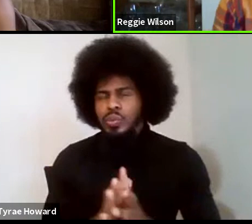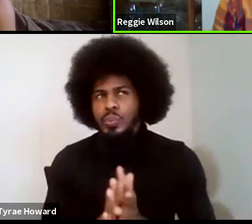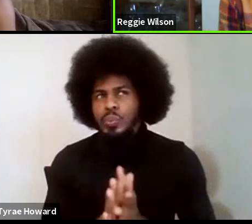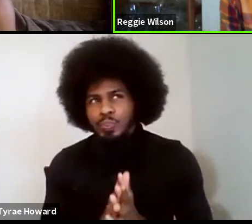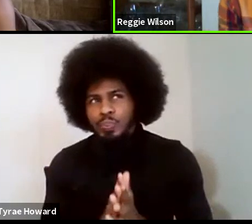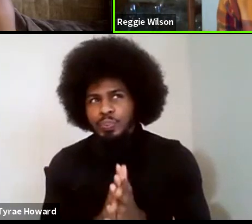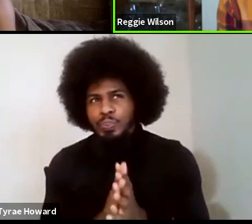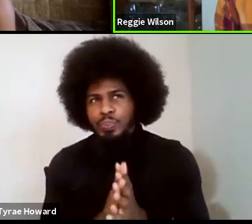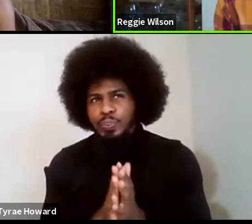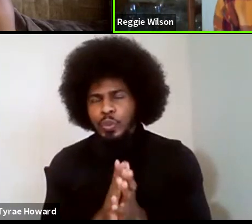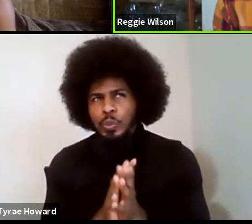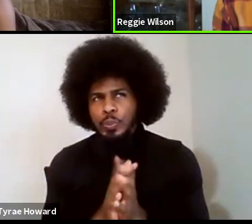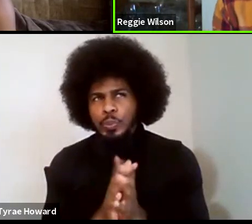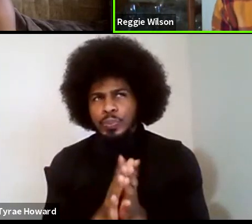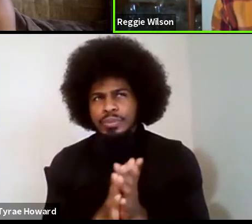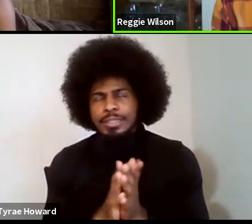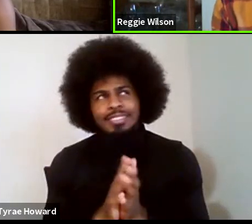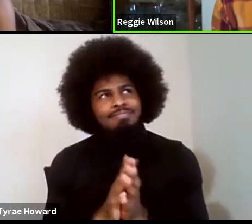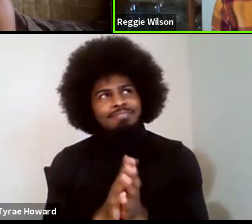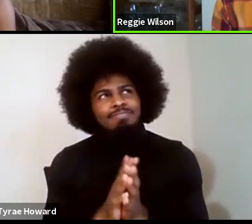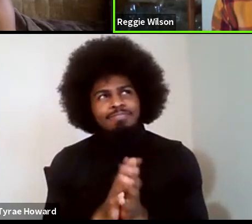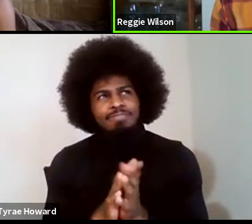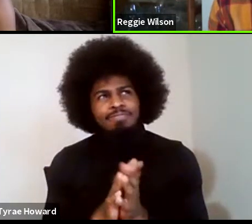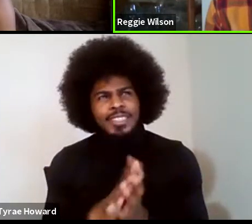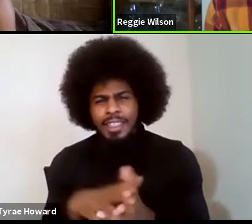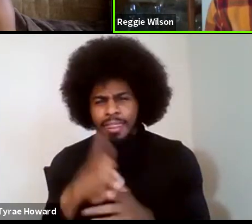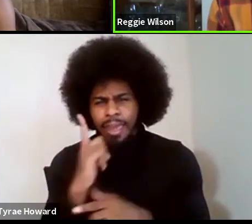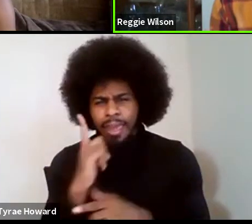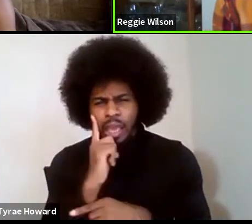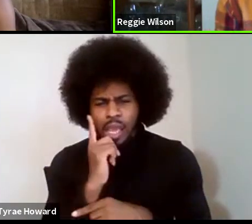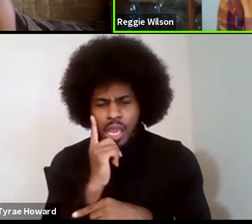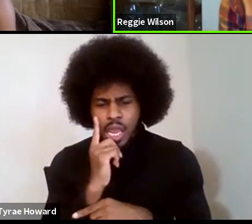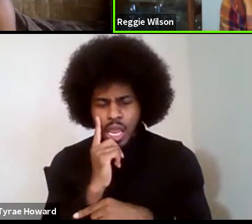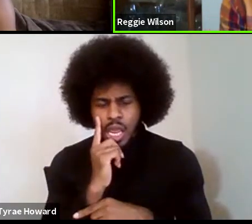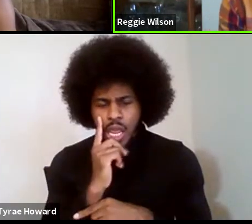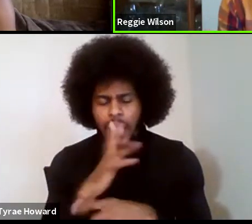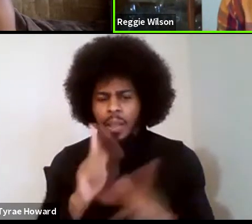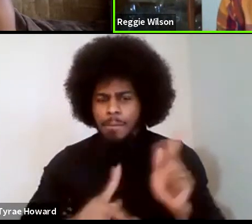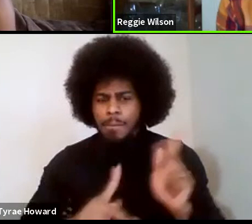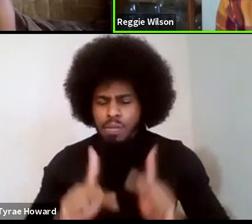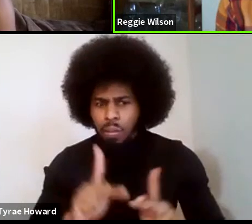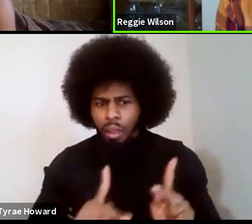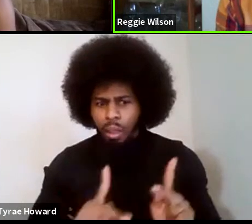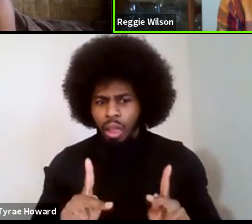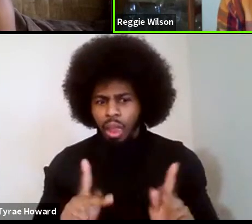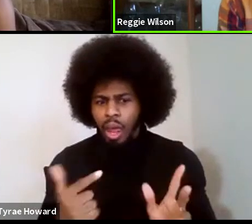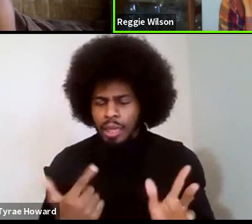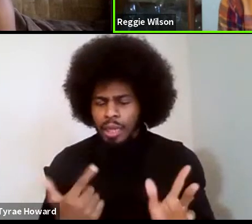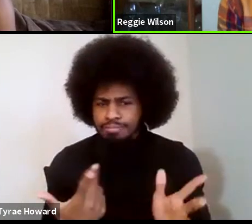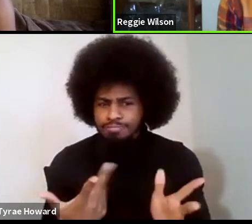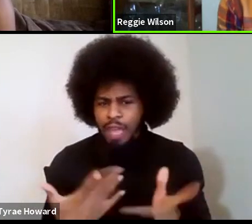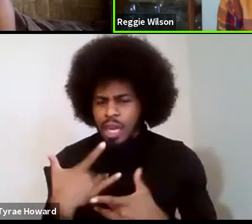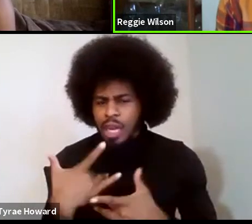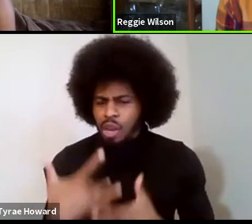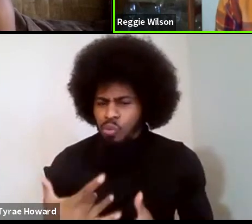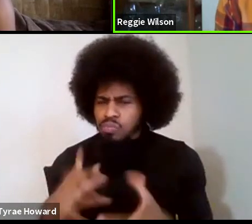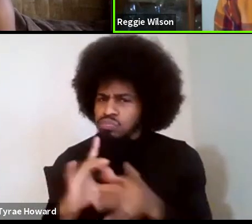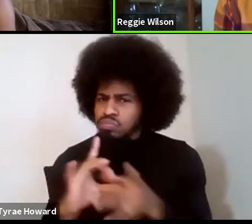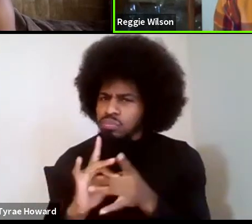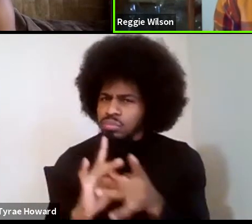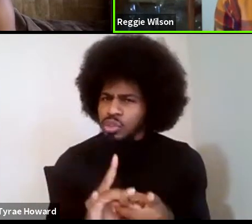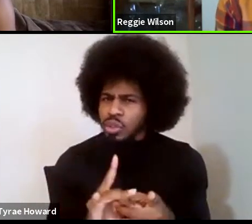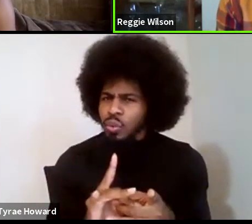So I was just thinking like folks that I continue to be in relationship with after long periods of time. And when I came to New